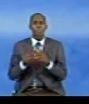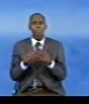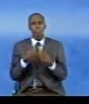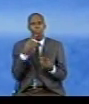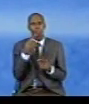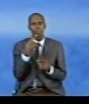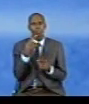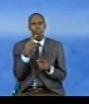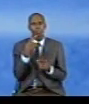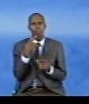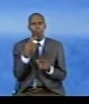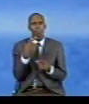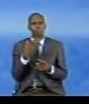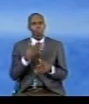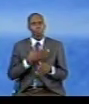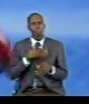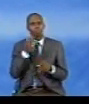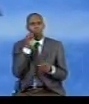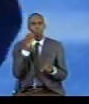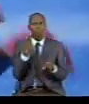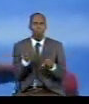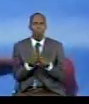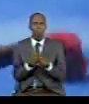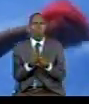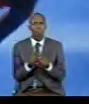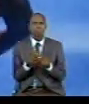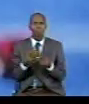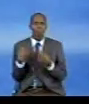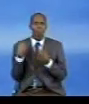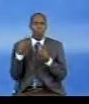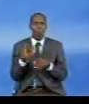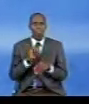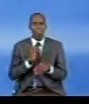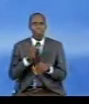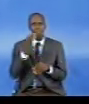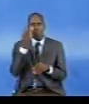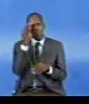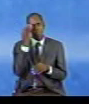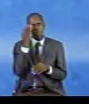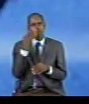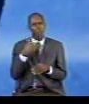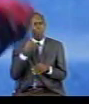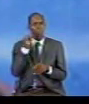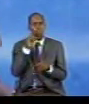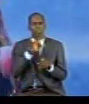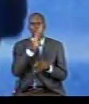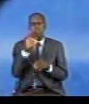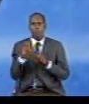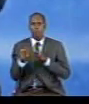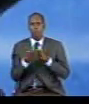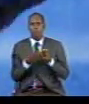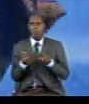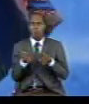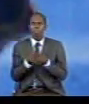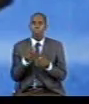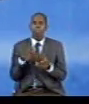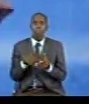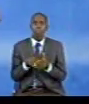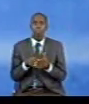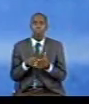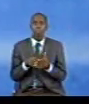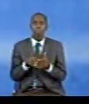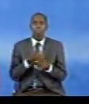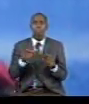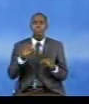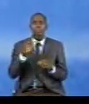my sister. Since I know my sister never behaved like this. So I waiting there. They don't know, say already. I don't die for